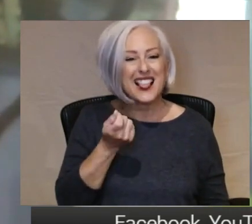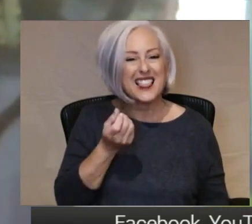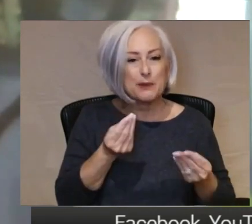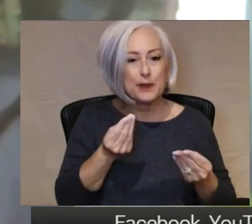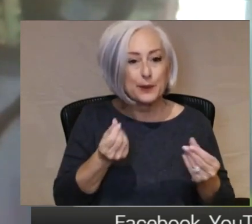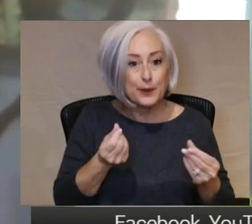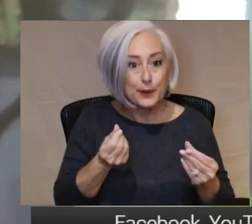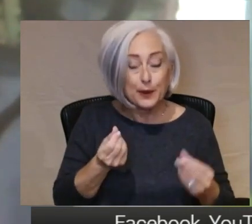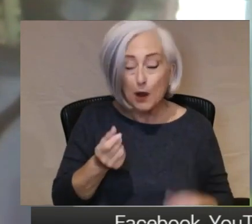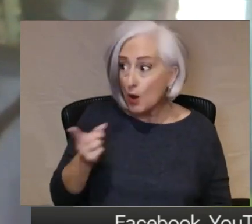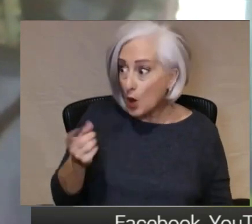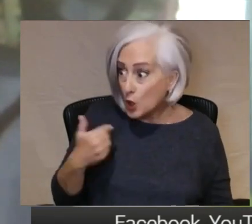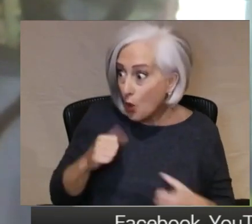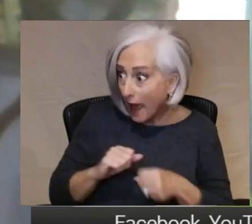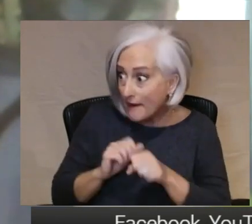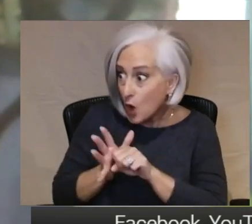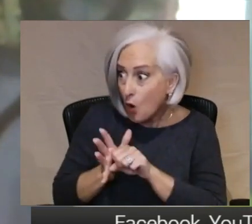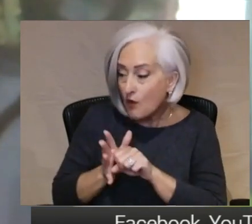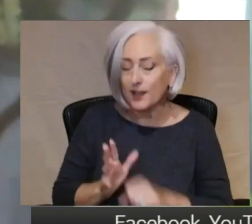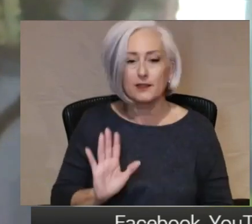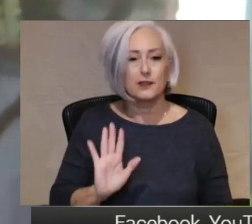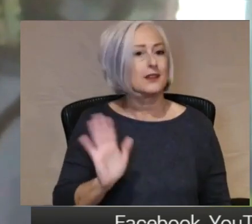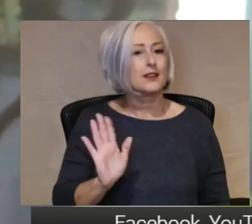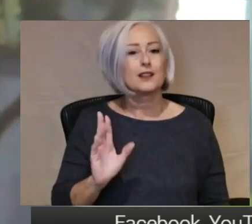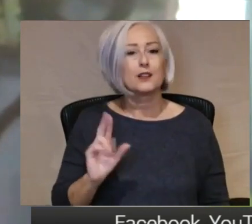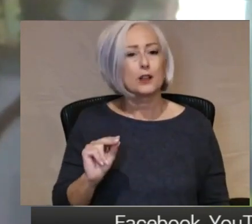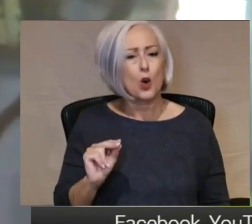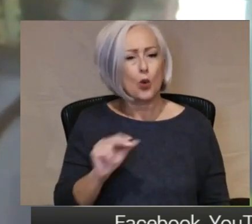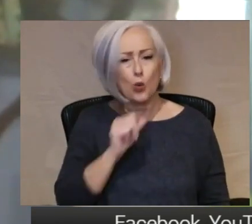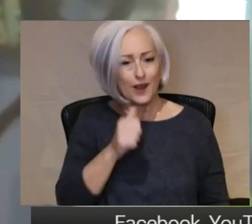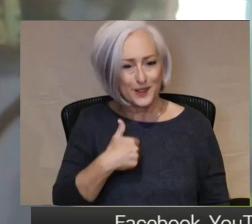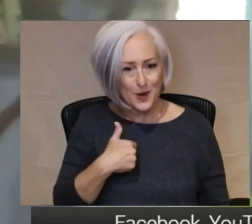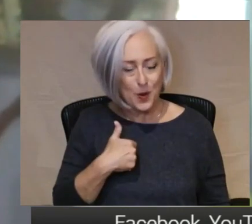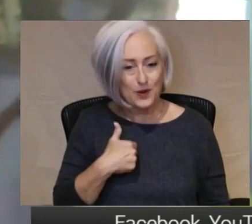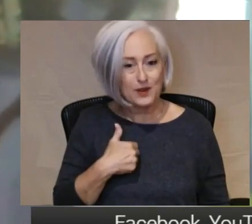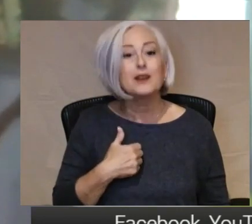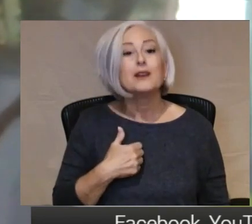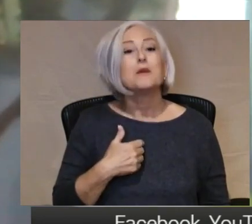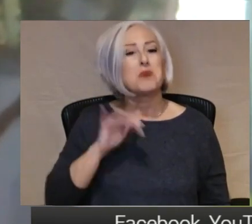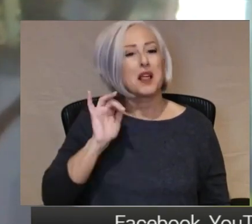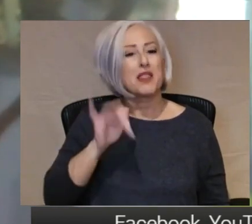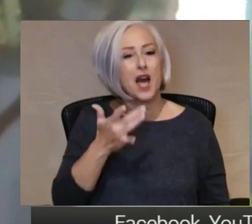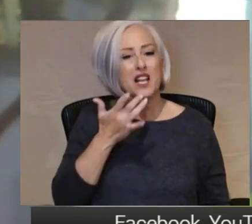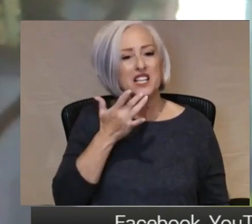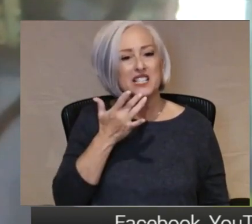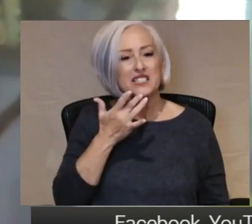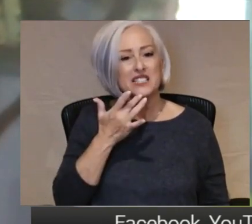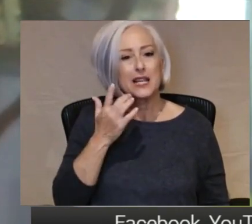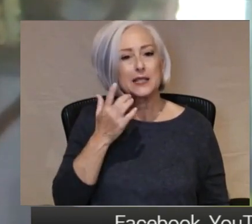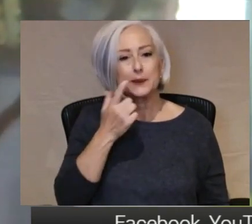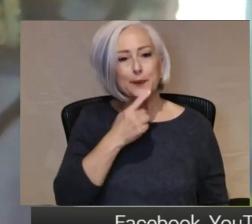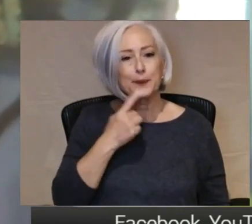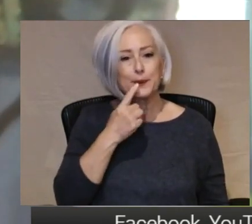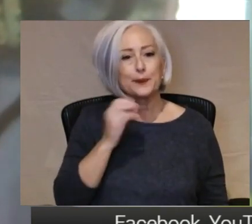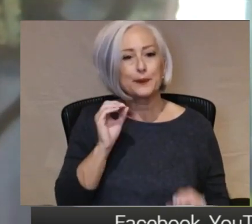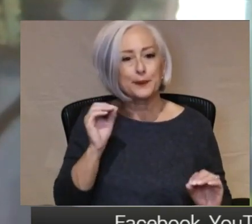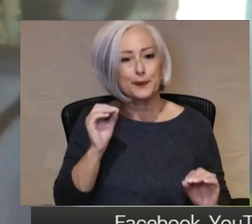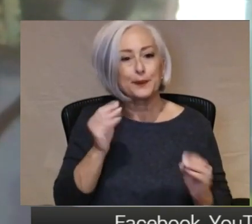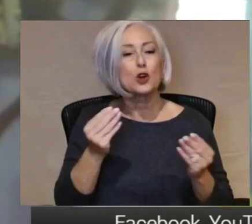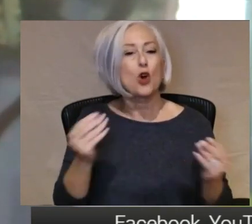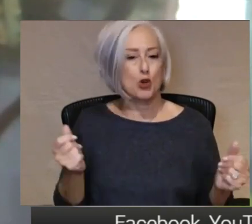oh no, do you have COVID? Well, no, I don't. But now that's gone away. So I'm back to doing the normal things I did every